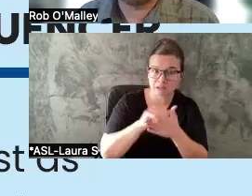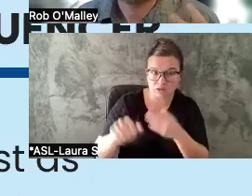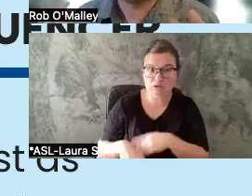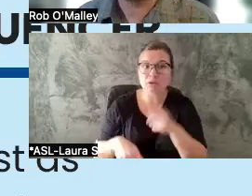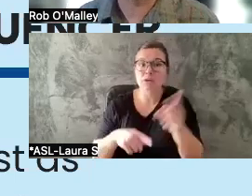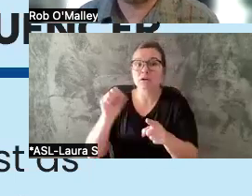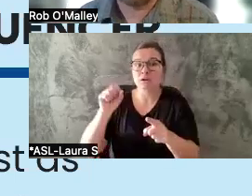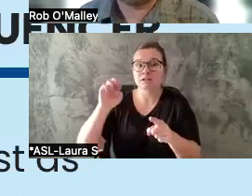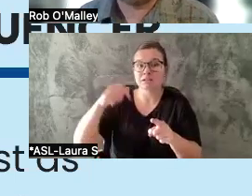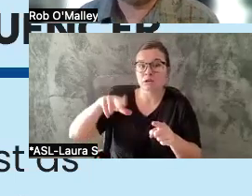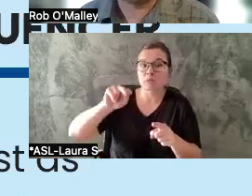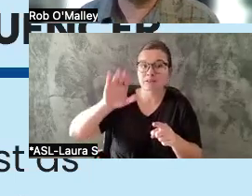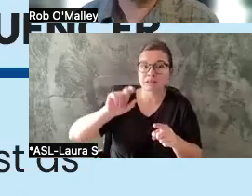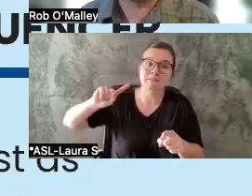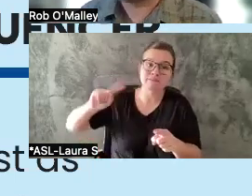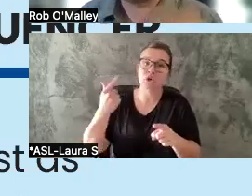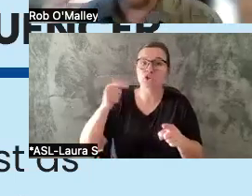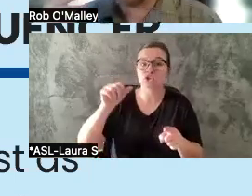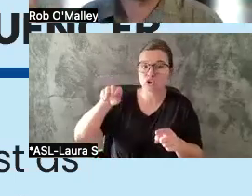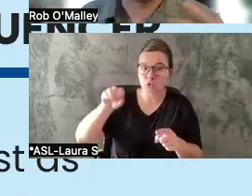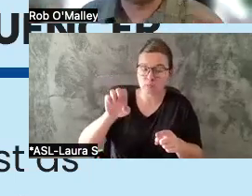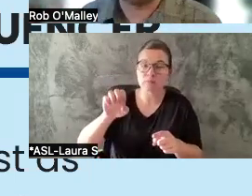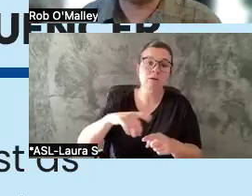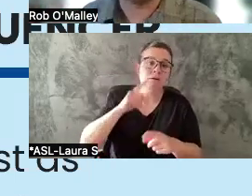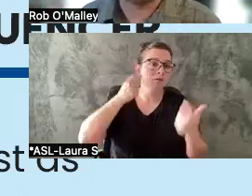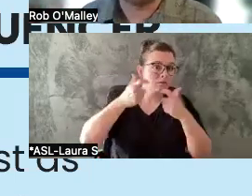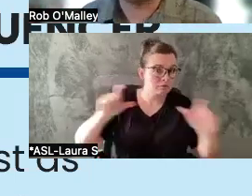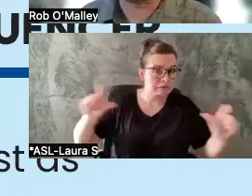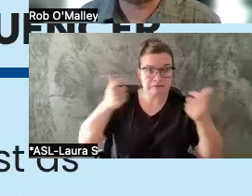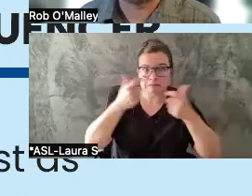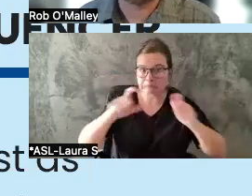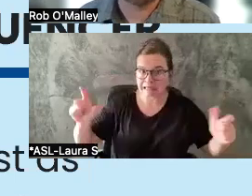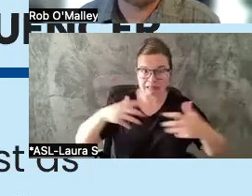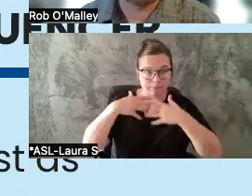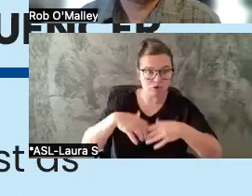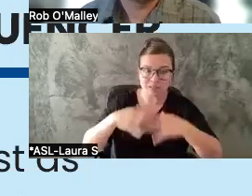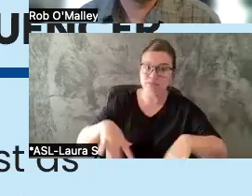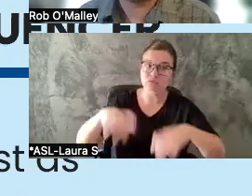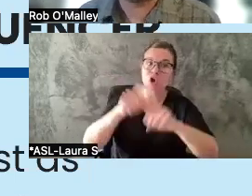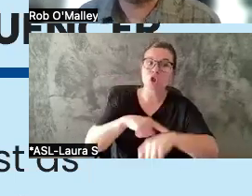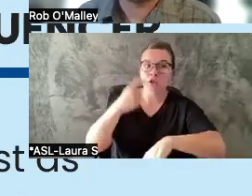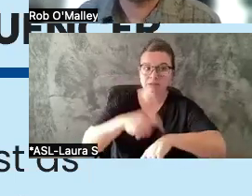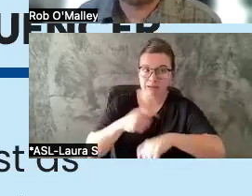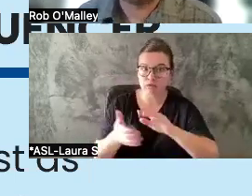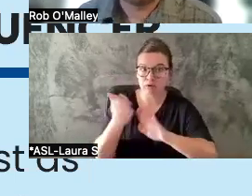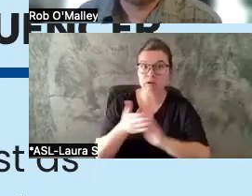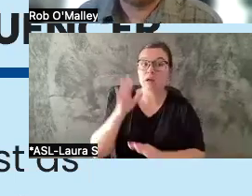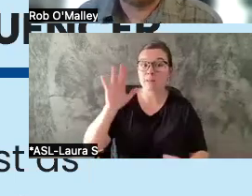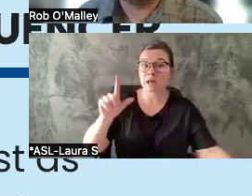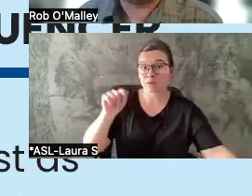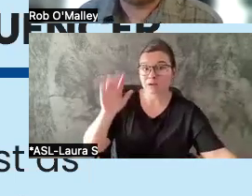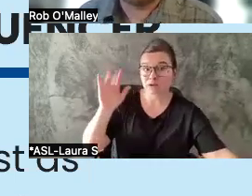very first human genomes. These were enormous machines that took a long time to run. But by